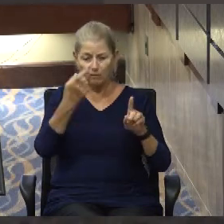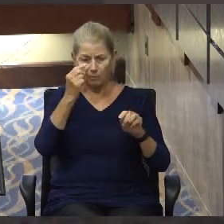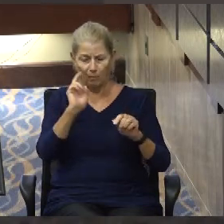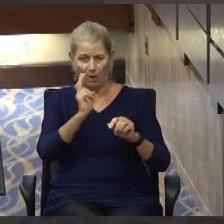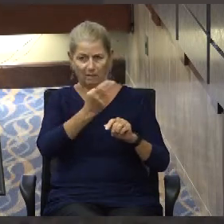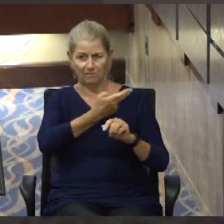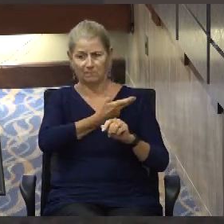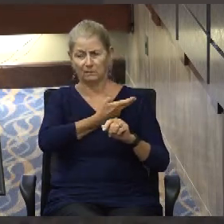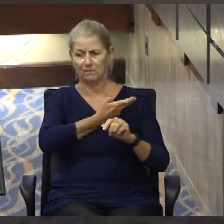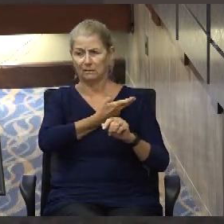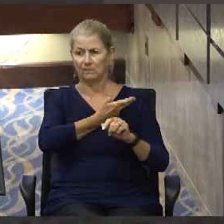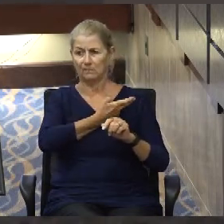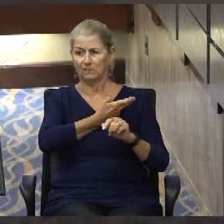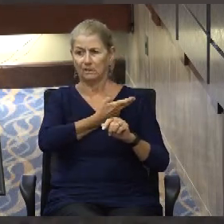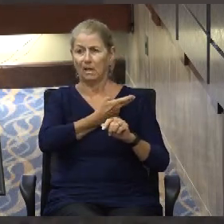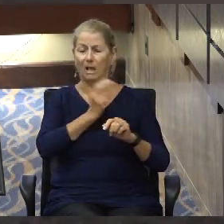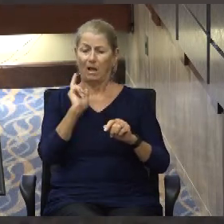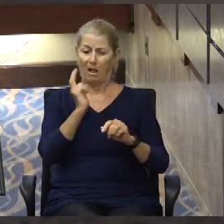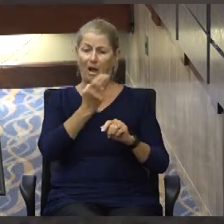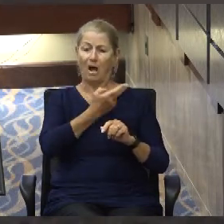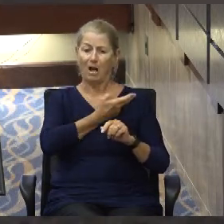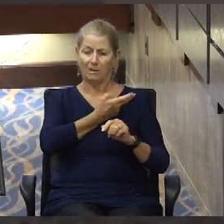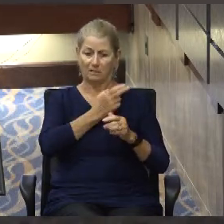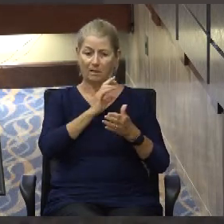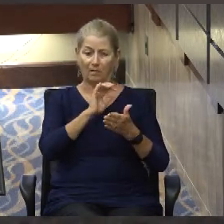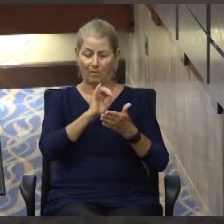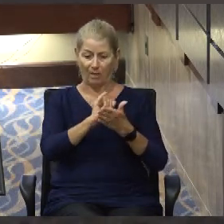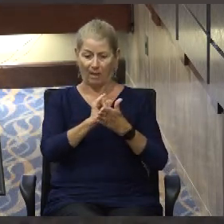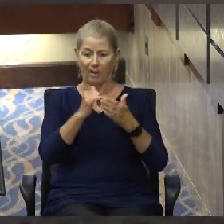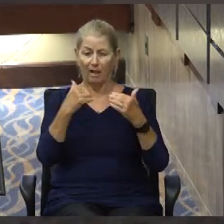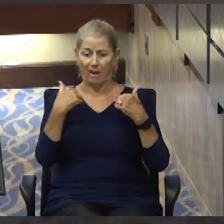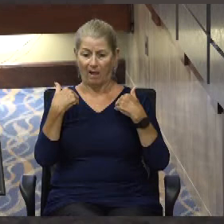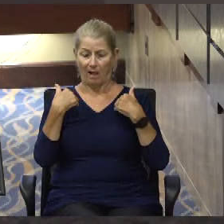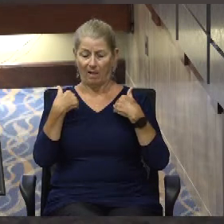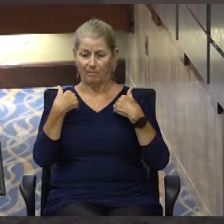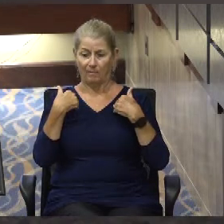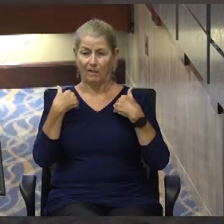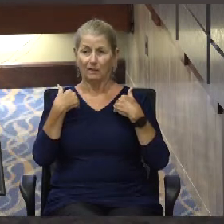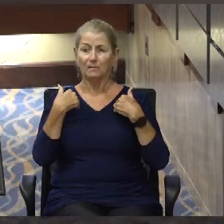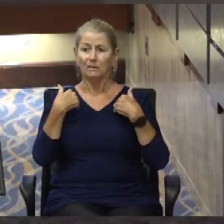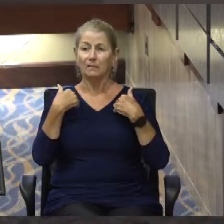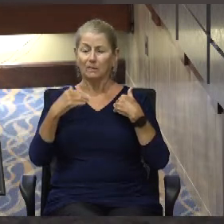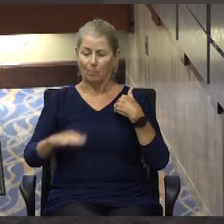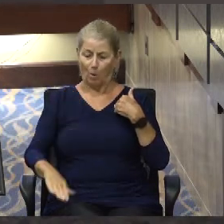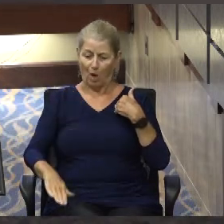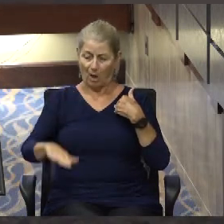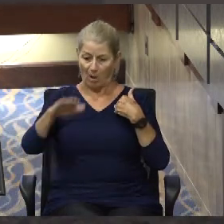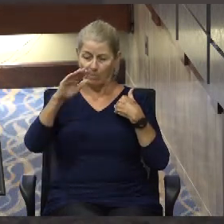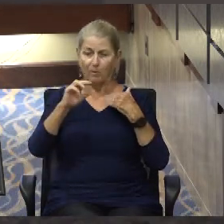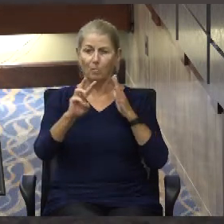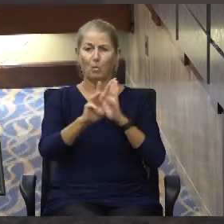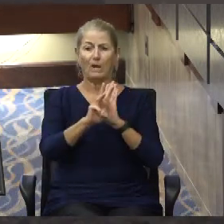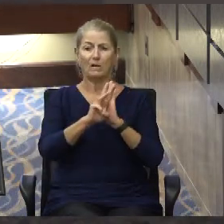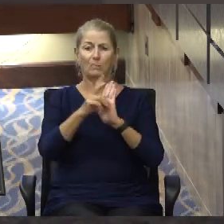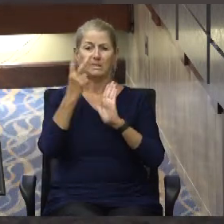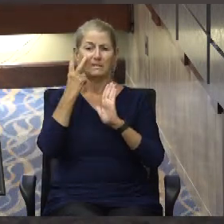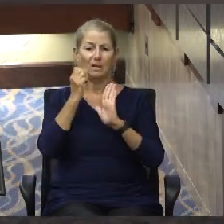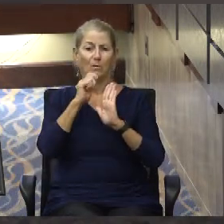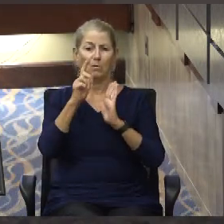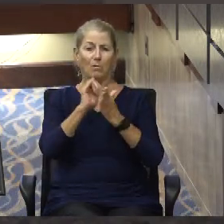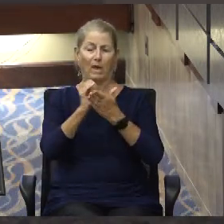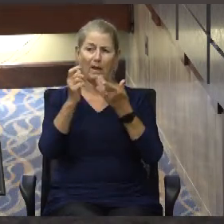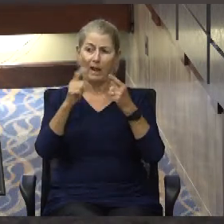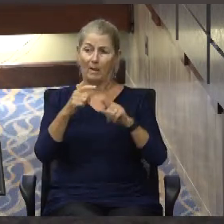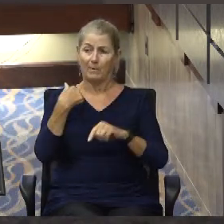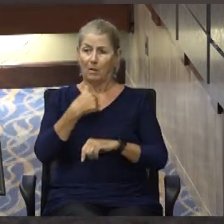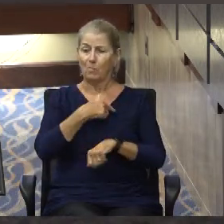us that have been brought up here in Waco to see all that going on You know, we're